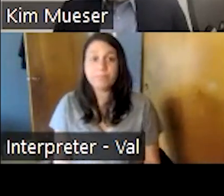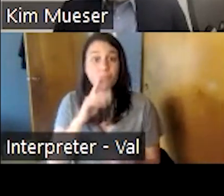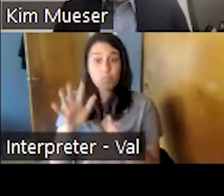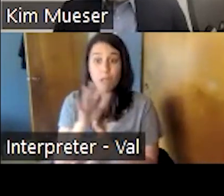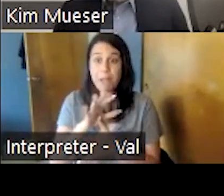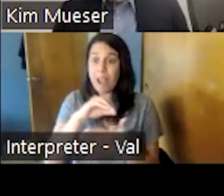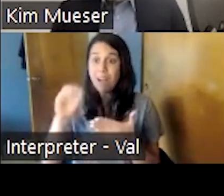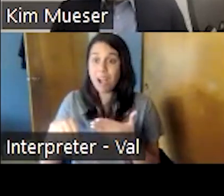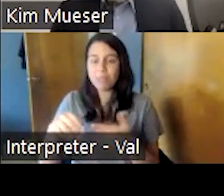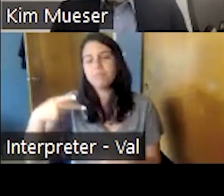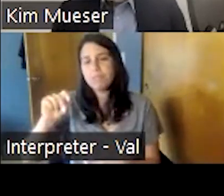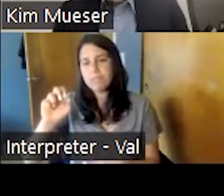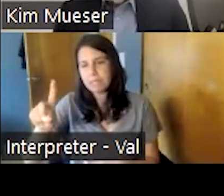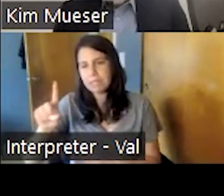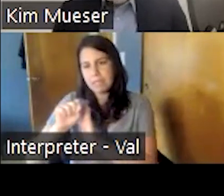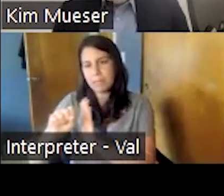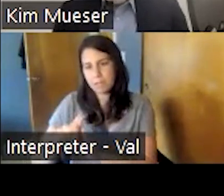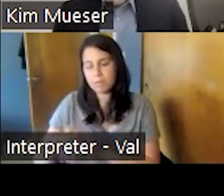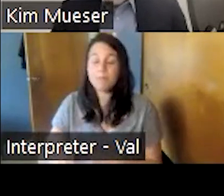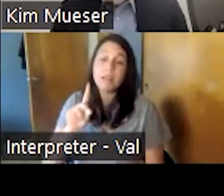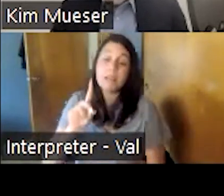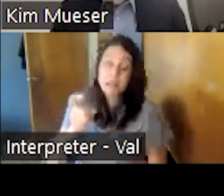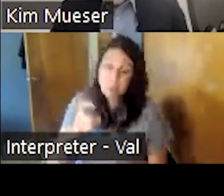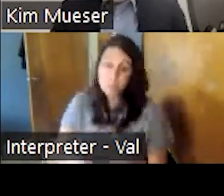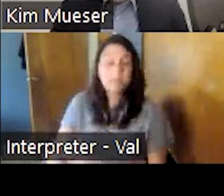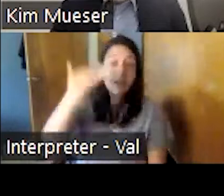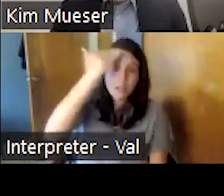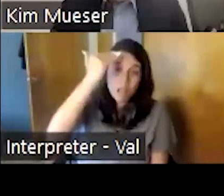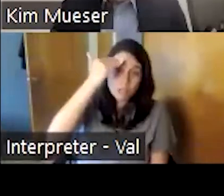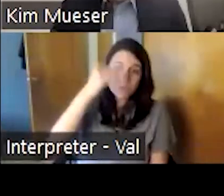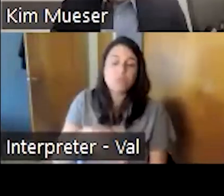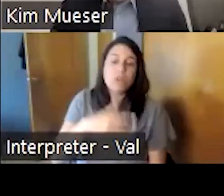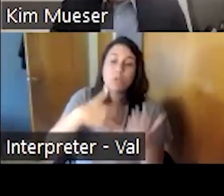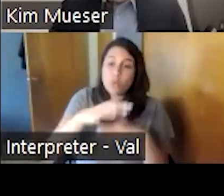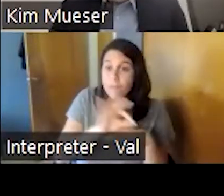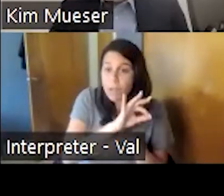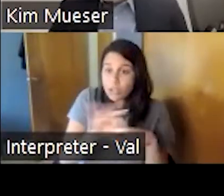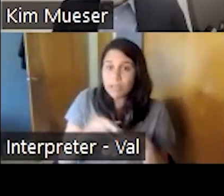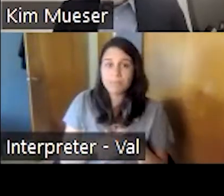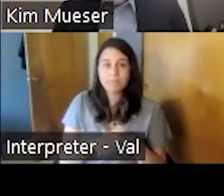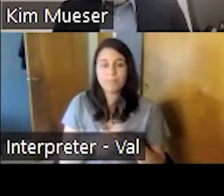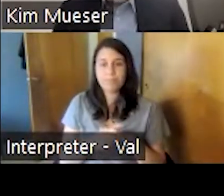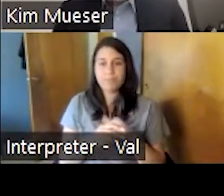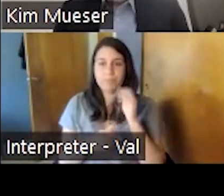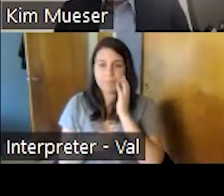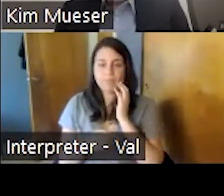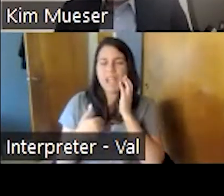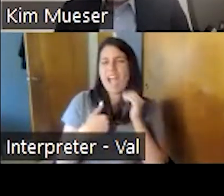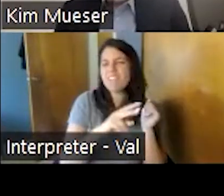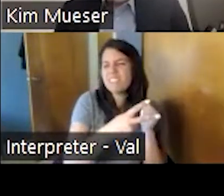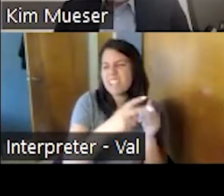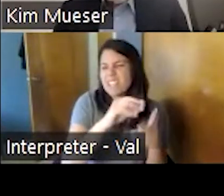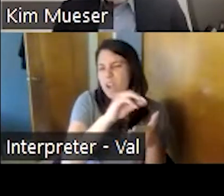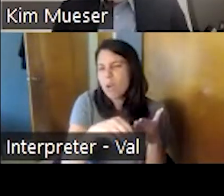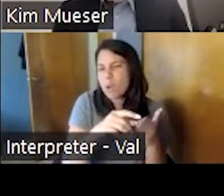were PTSD, symptoms, diagnosis, knowledge, and social functioning. And then we had secondary outcomes like other